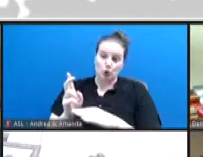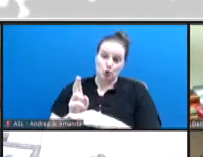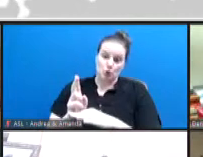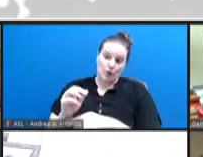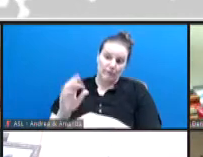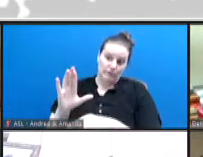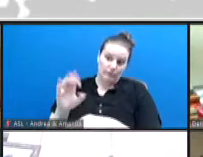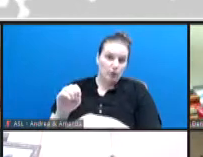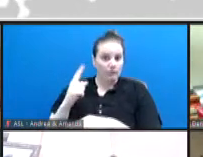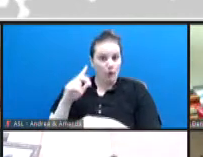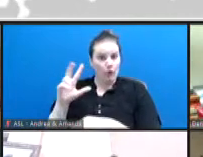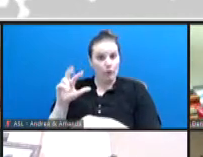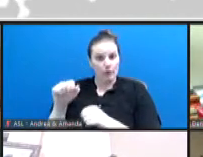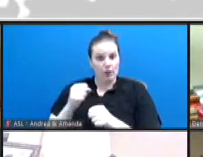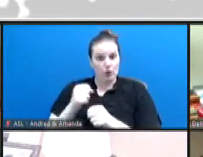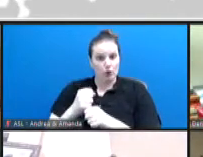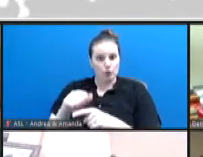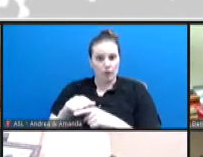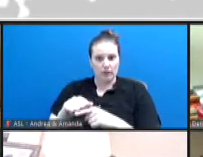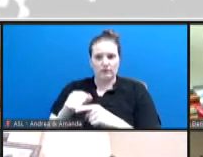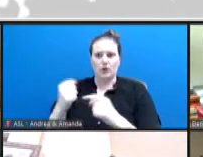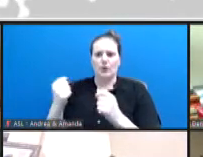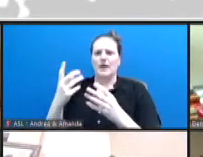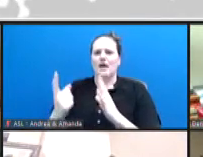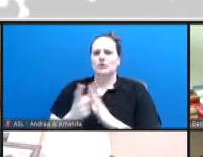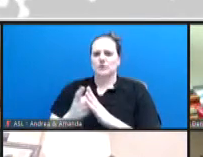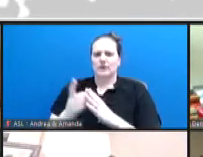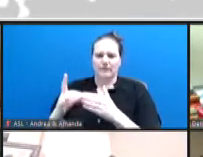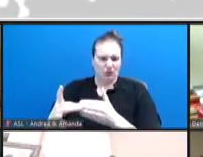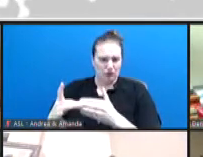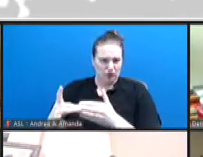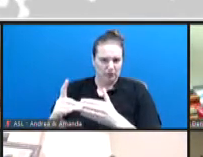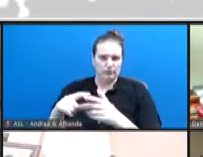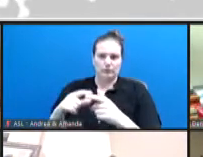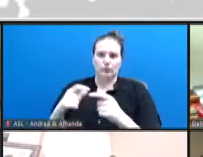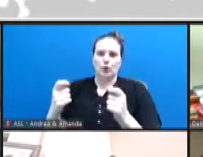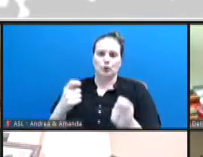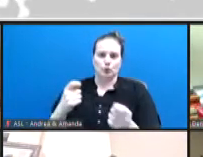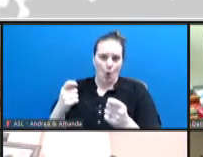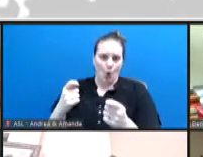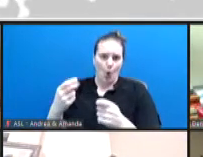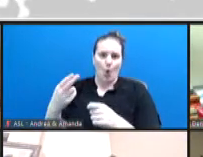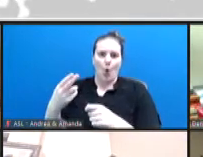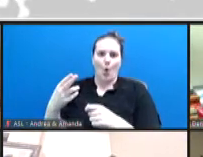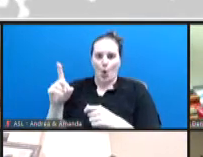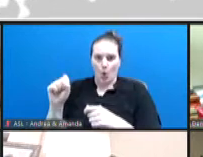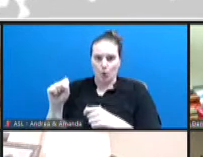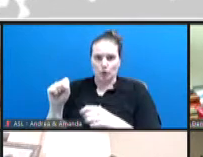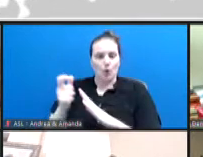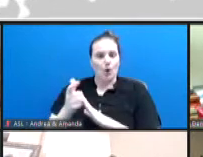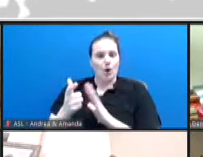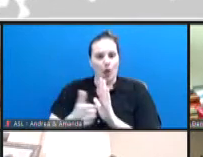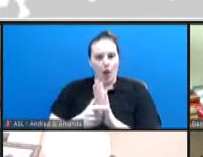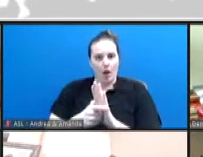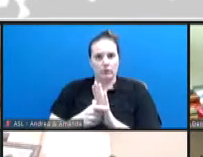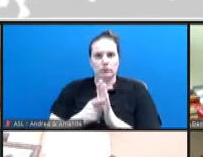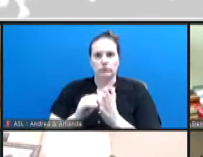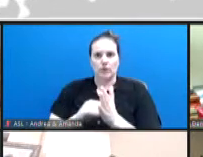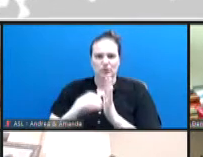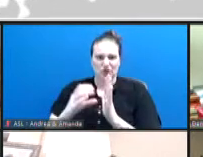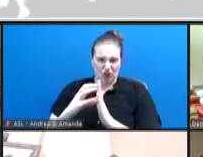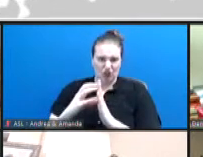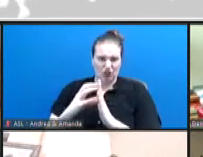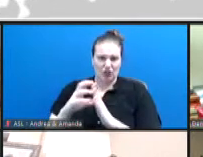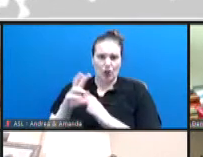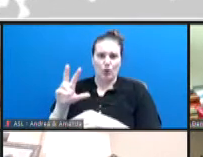3-year period, so many hours of leadership, so many hours of control holds or law. And it kind of goes in chunks, like